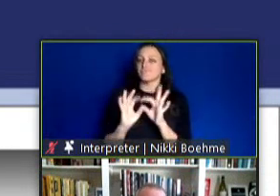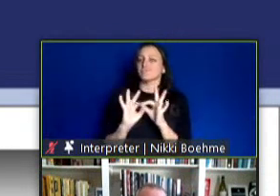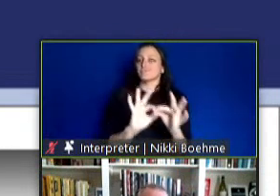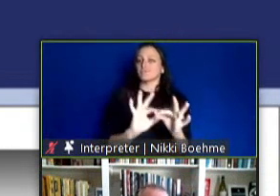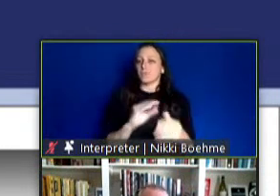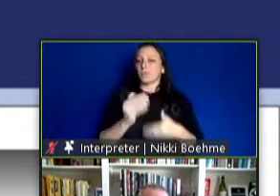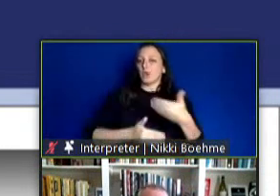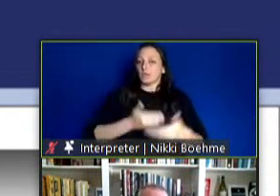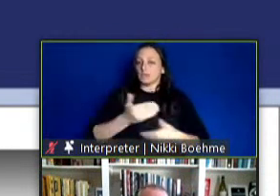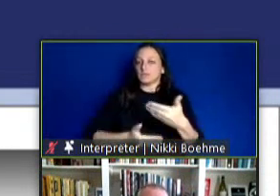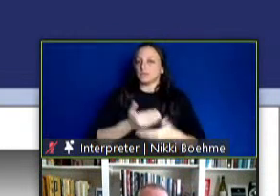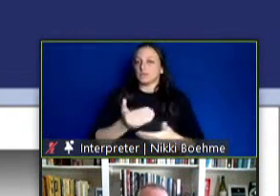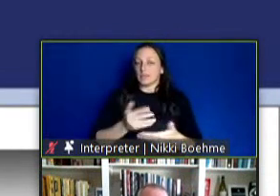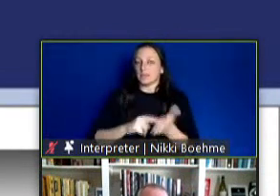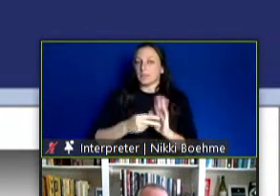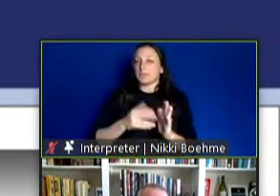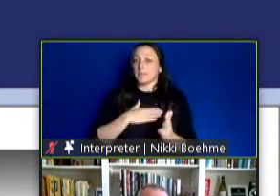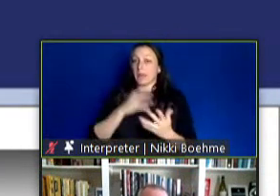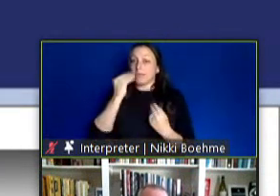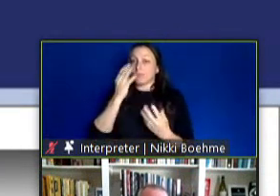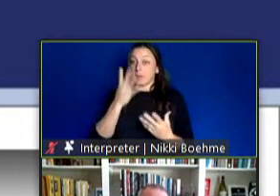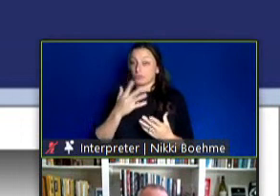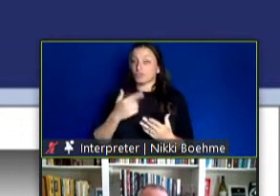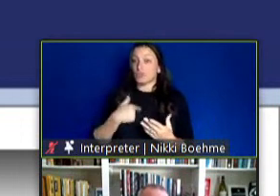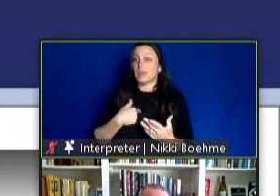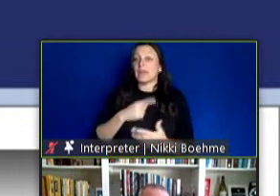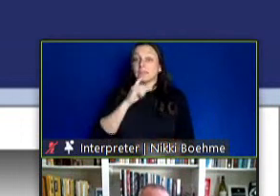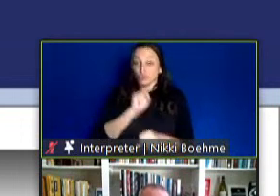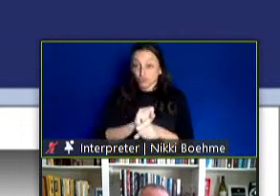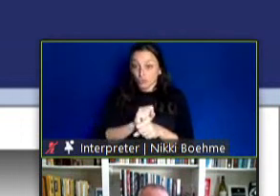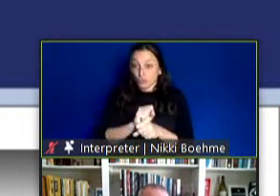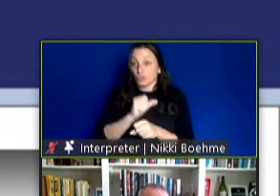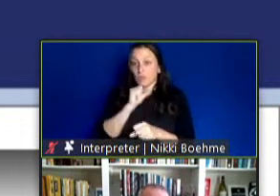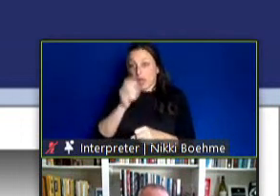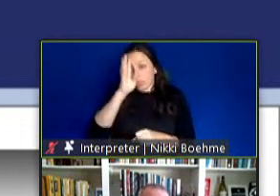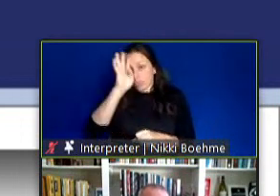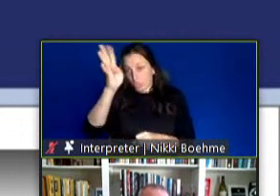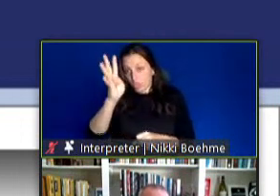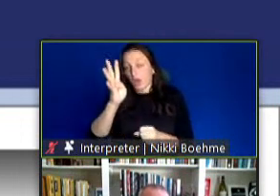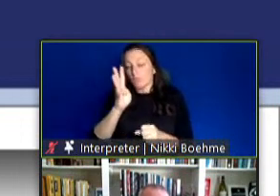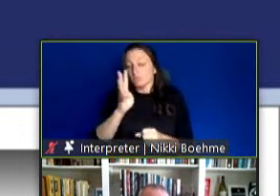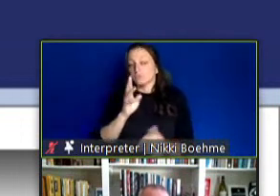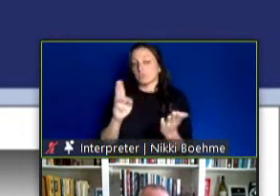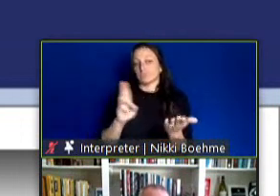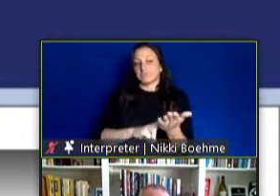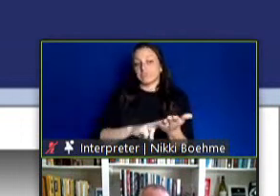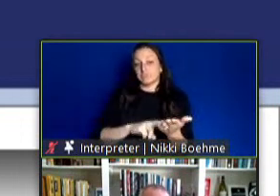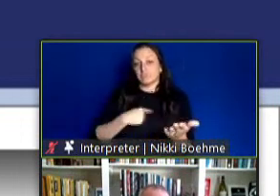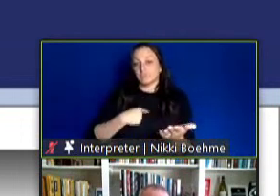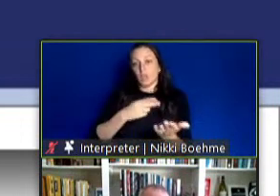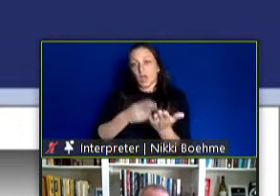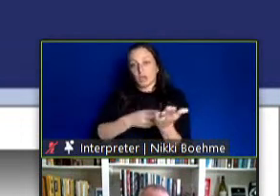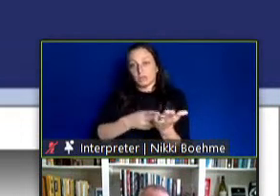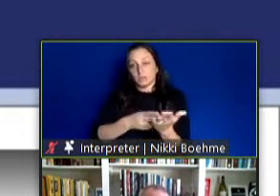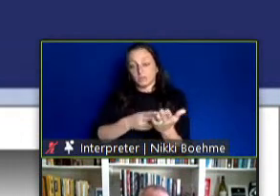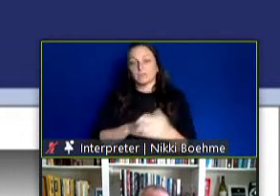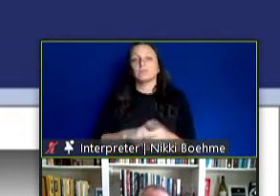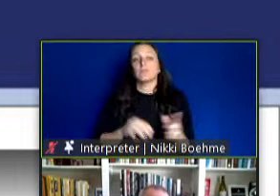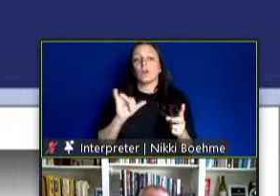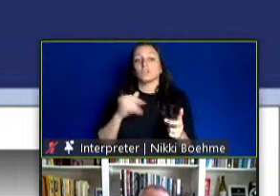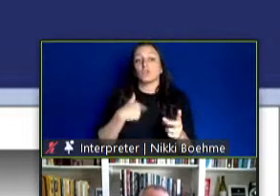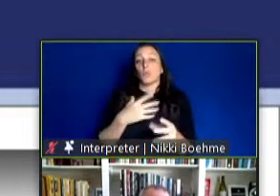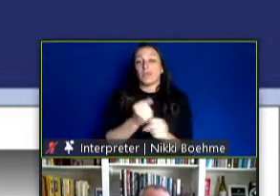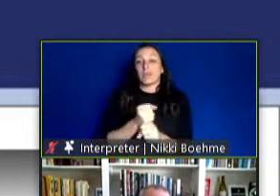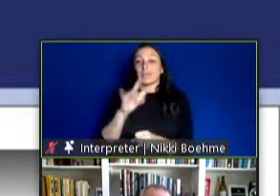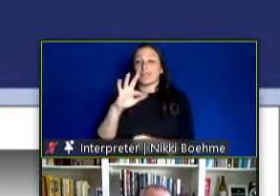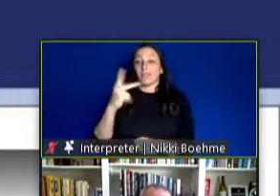process, that their information they're providing is accurate. They receive a unique link from us so that we can confirm that they're in possession of that device